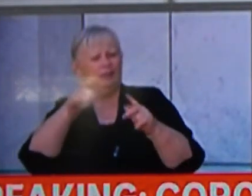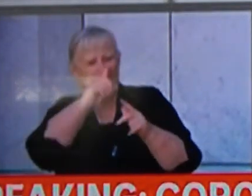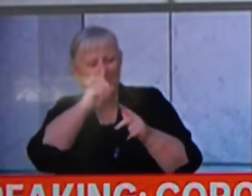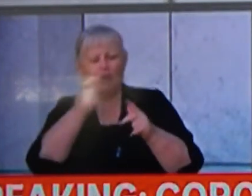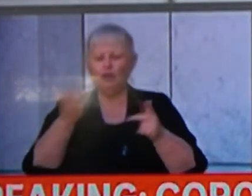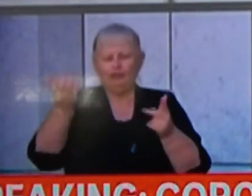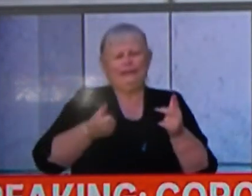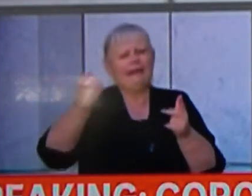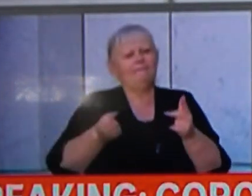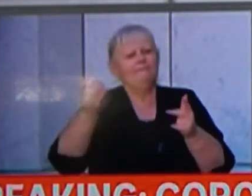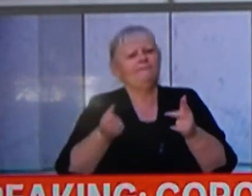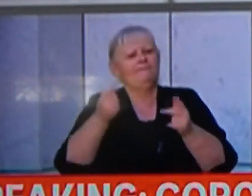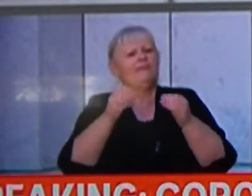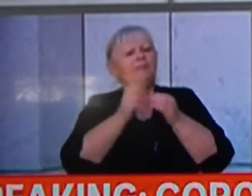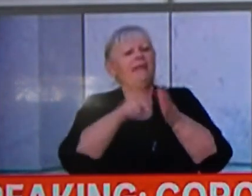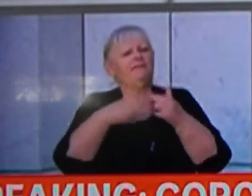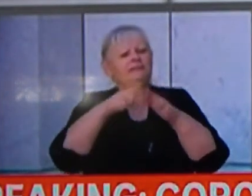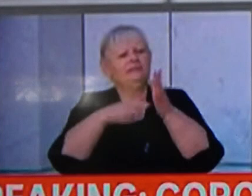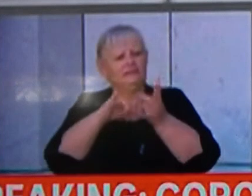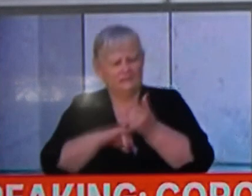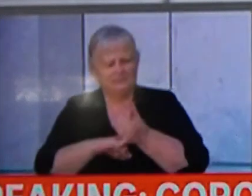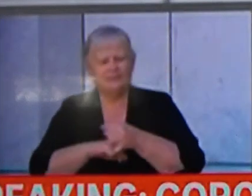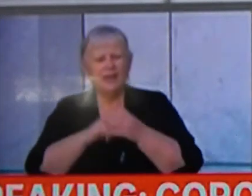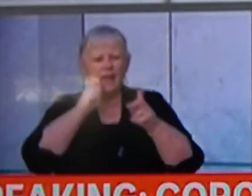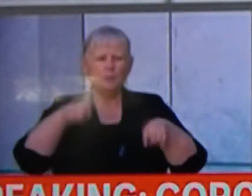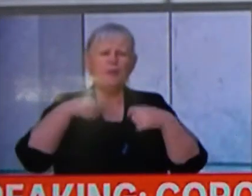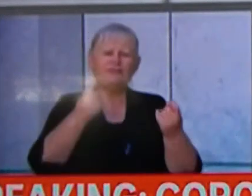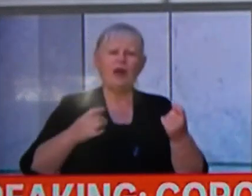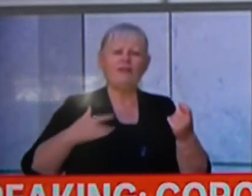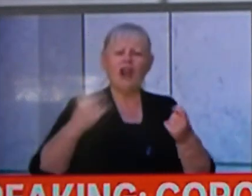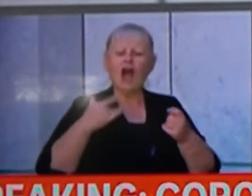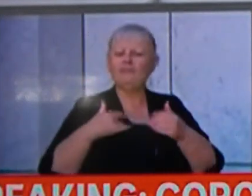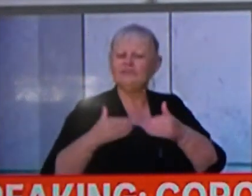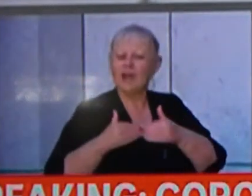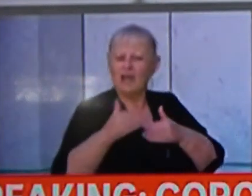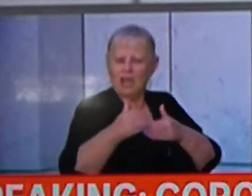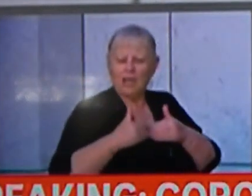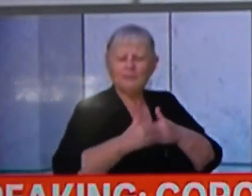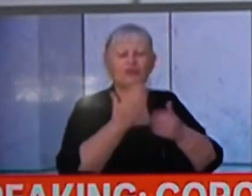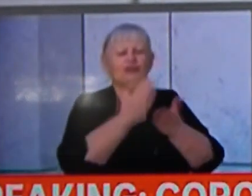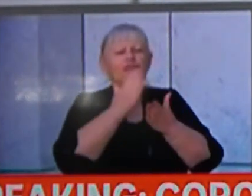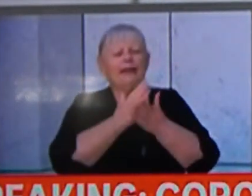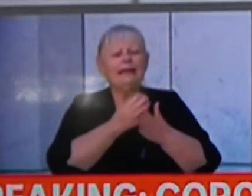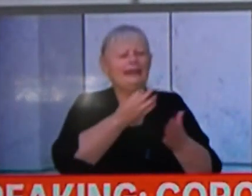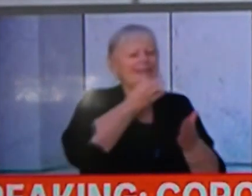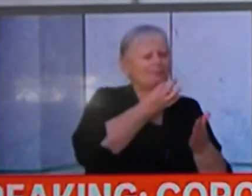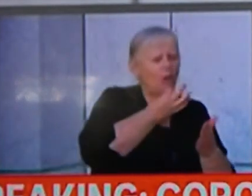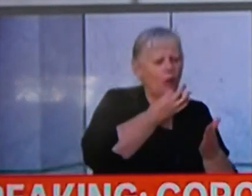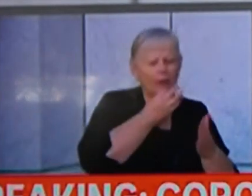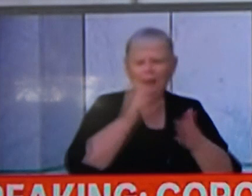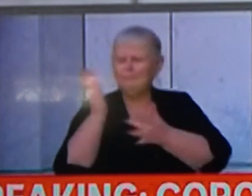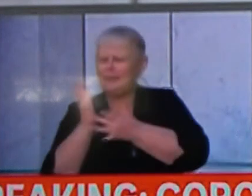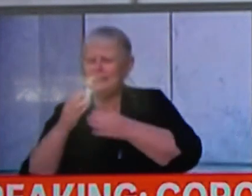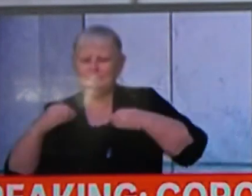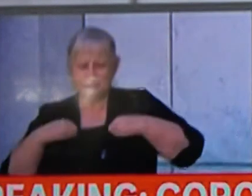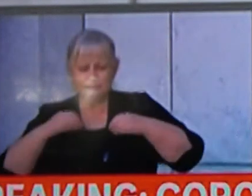recipients of benefit payments. It will provide a lifeline to cushion the blow for small and medium-sized businesses with grants of